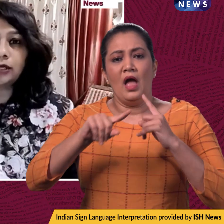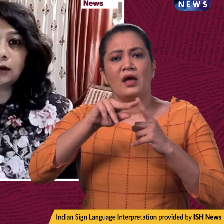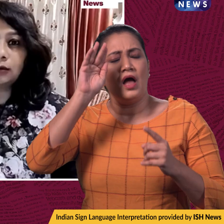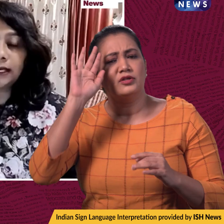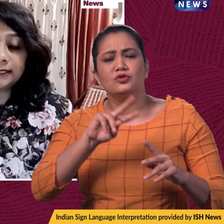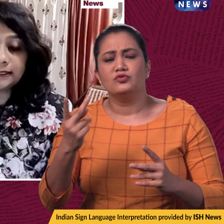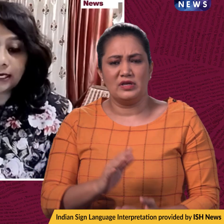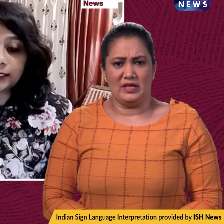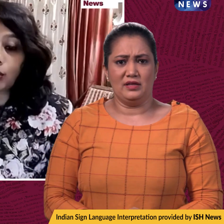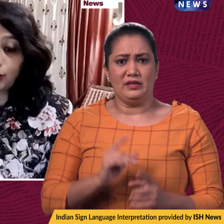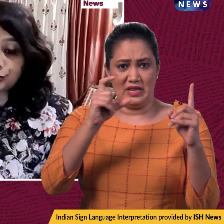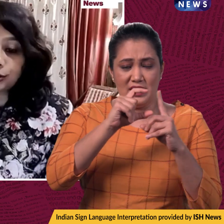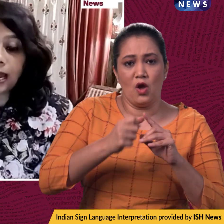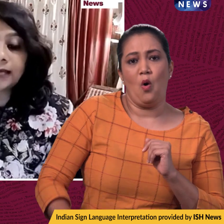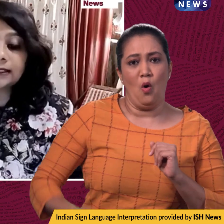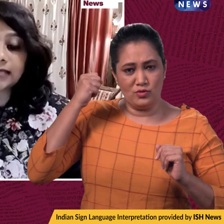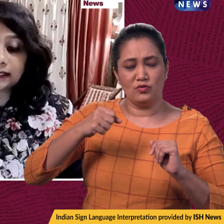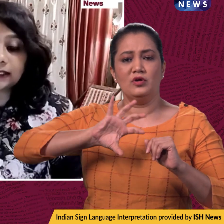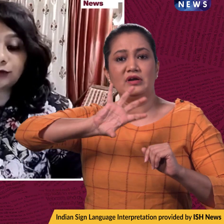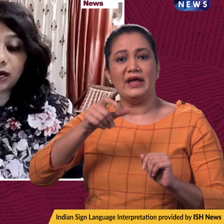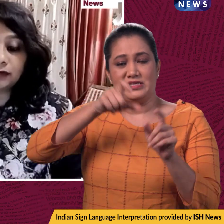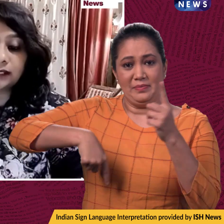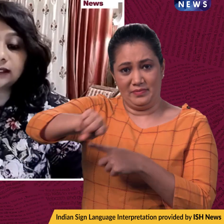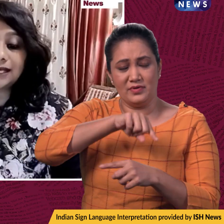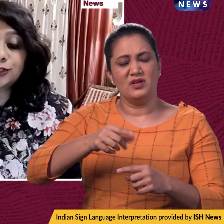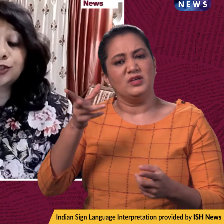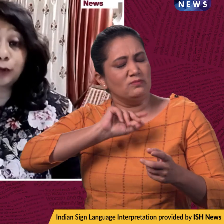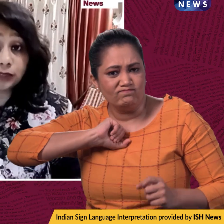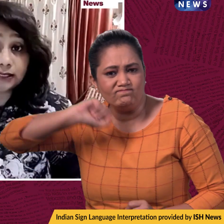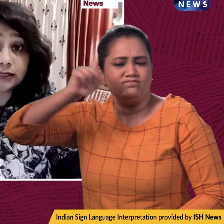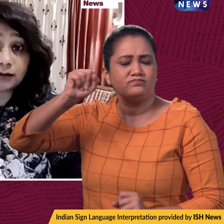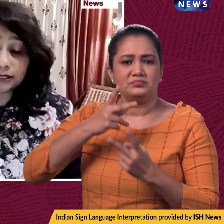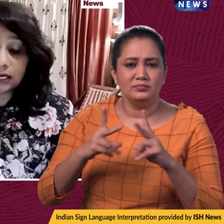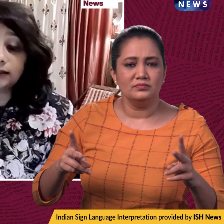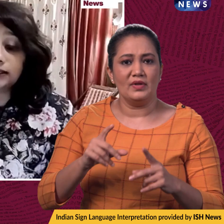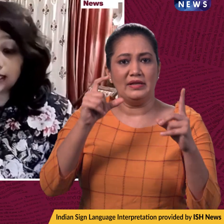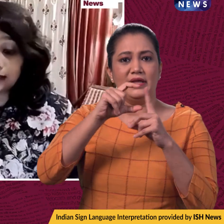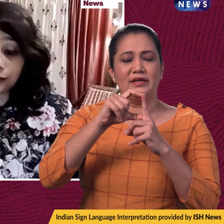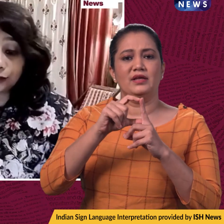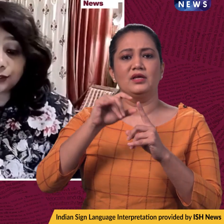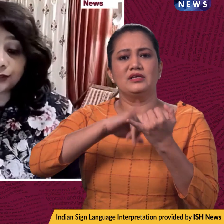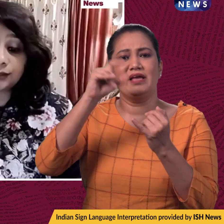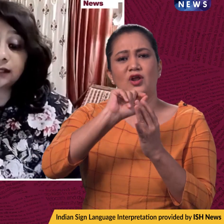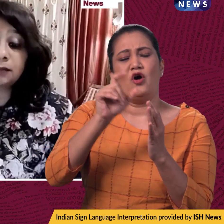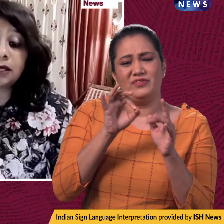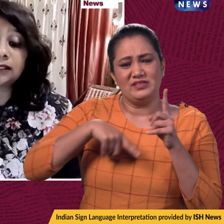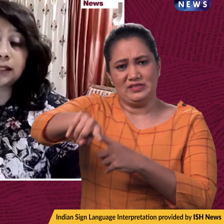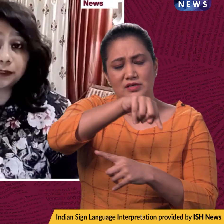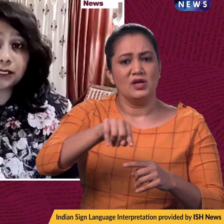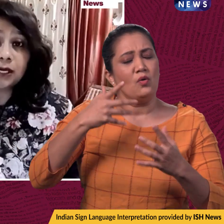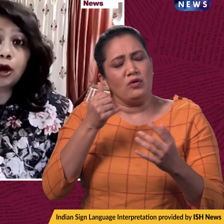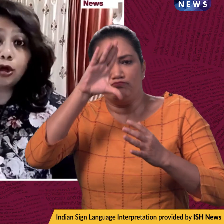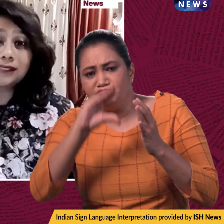Moving on now, in Delhi, auto and taxi drivers staged a protest outside the Delhi Secretariat today,